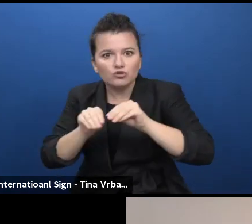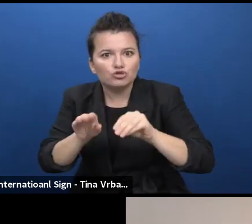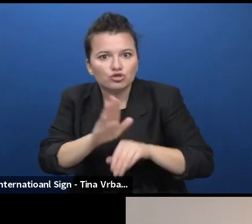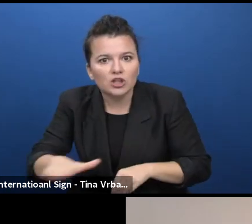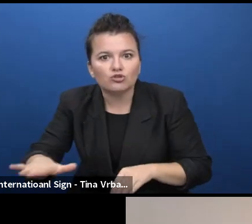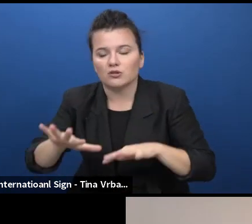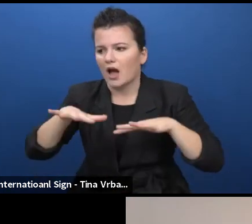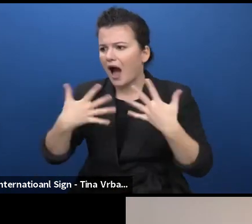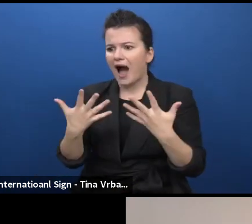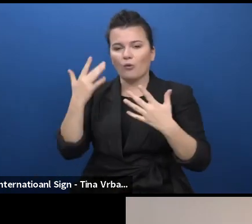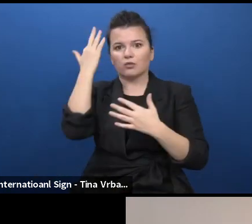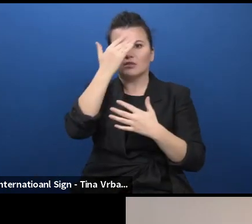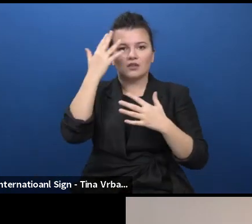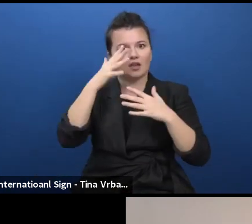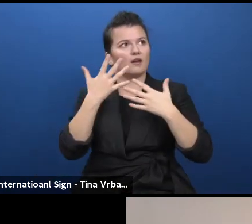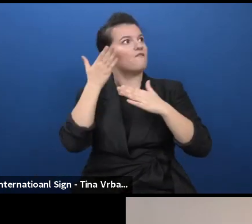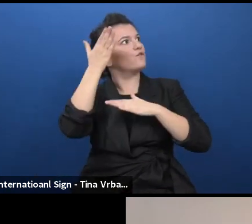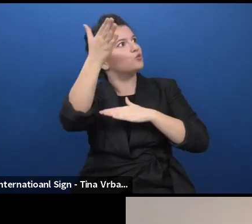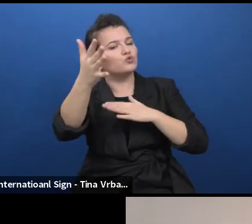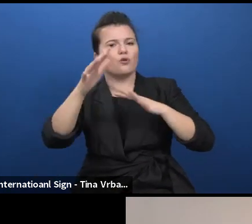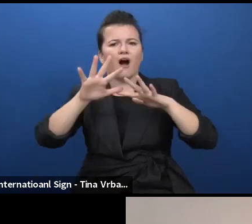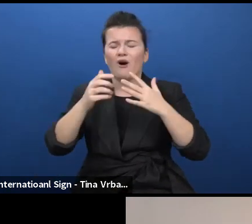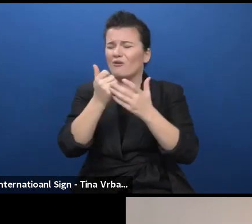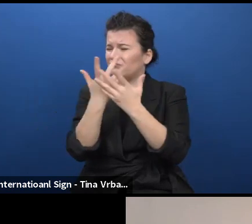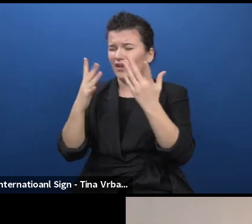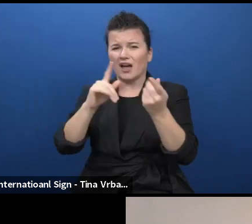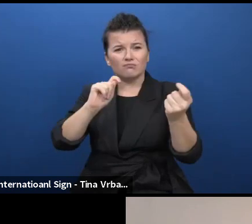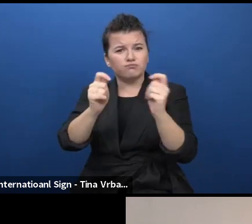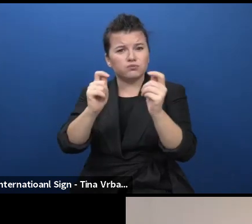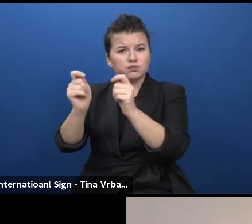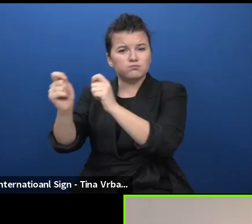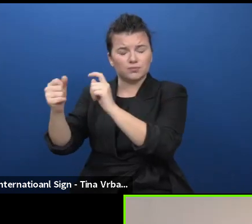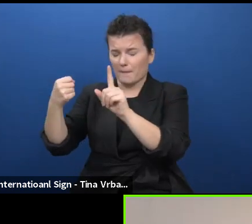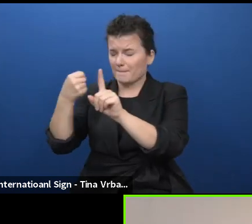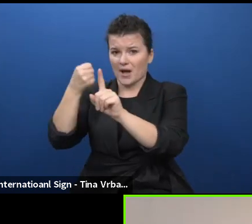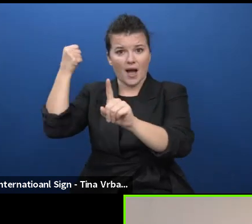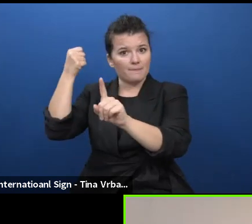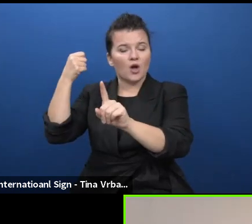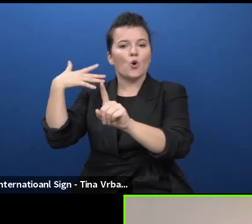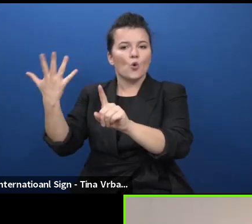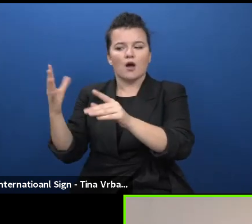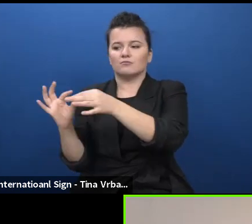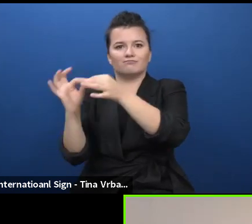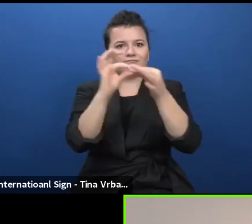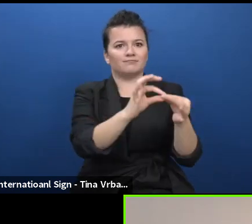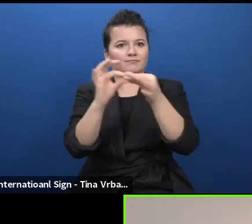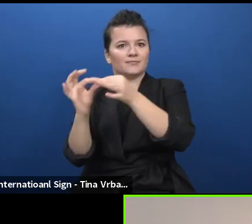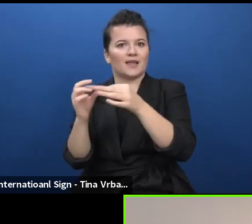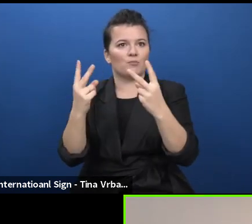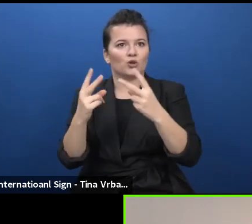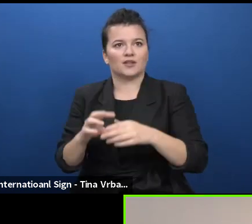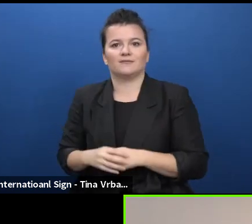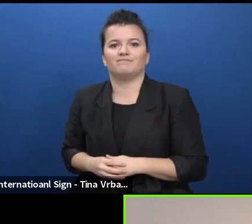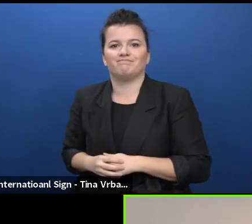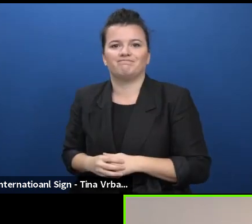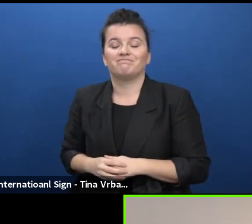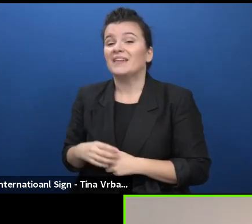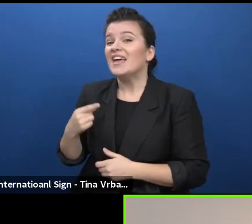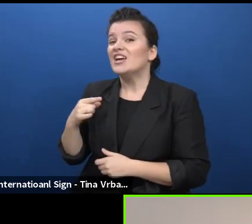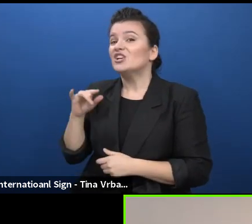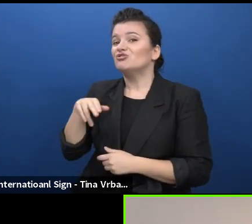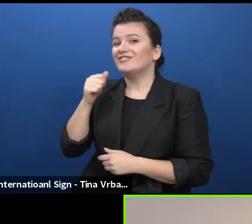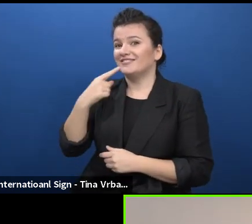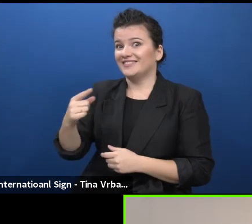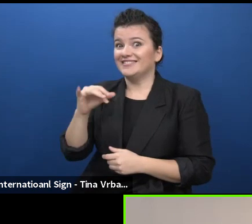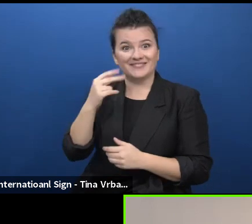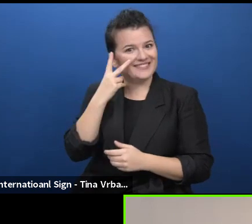each other, the way we think about the future, all this. So as you can see, we have a rich and exciting